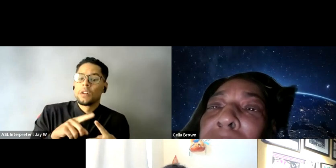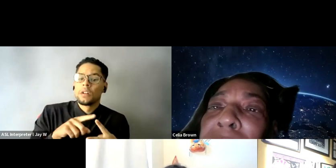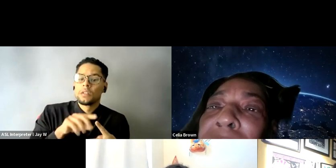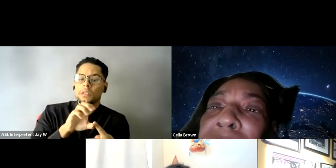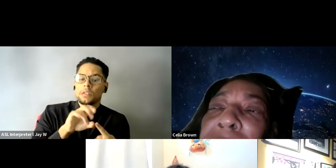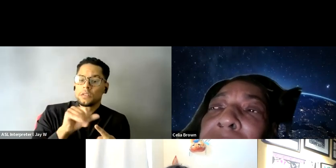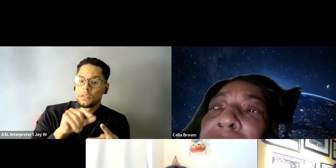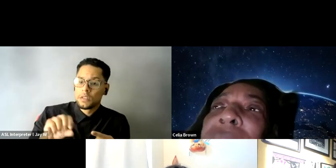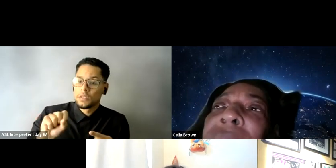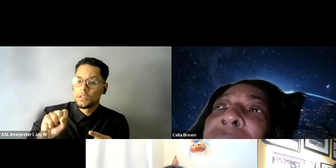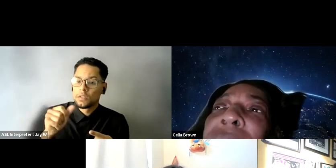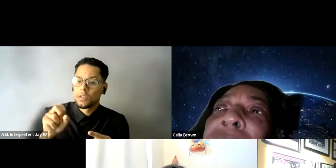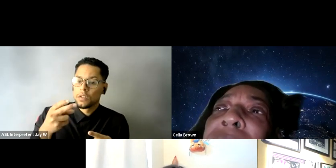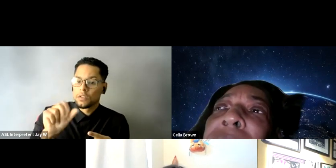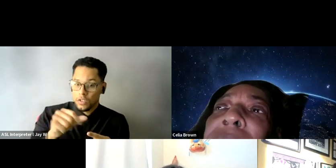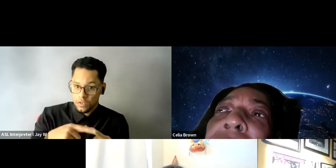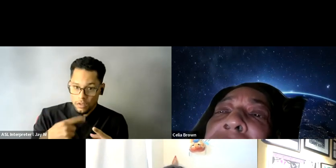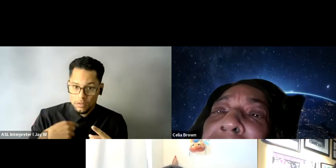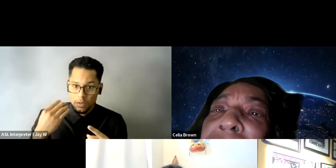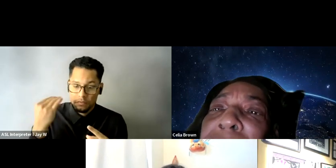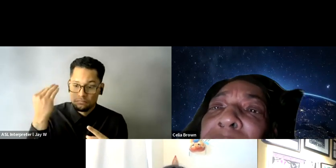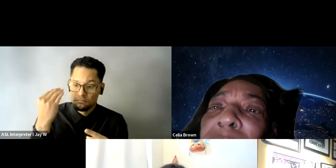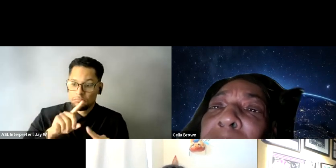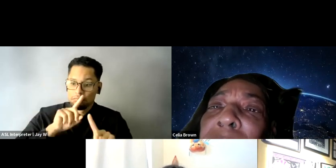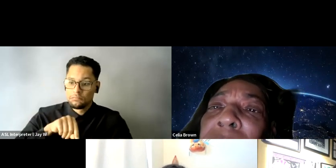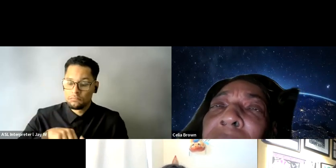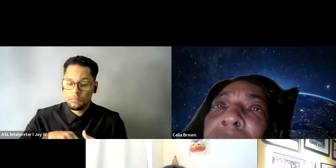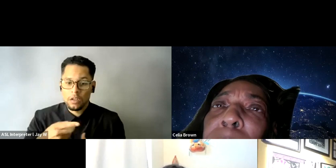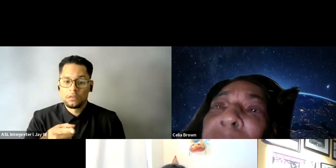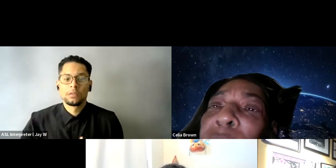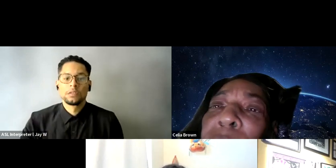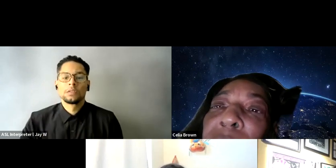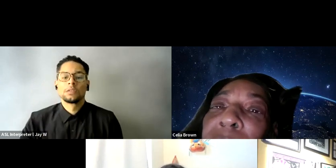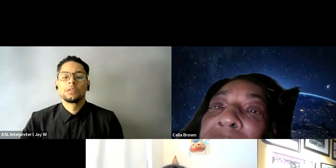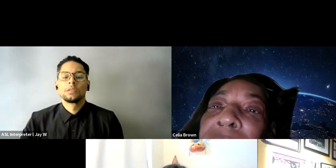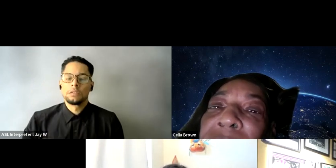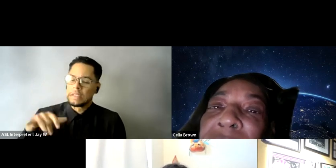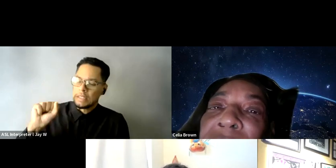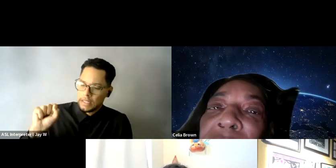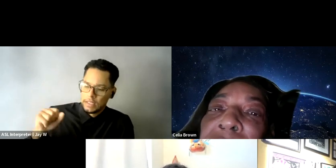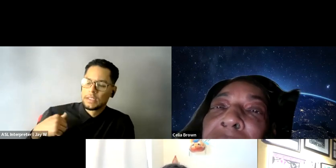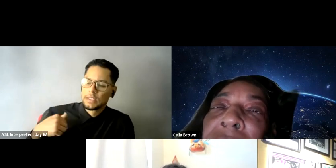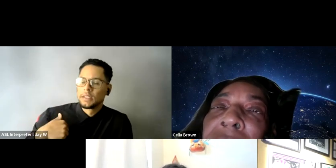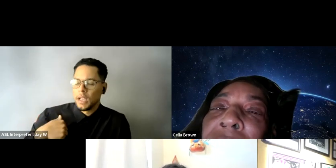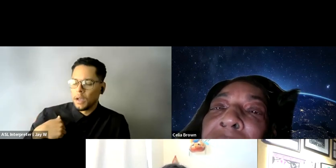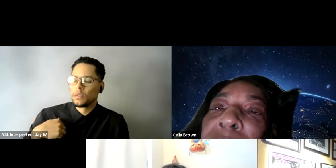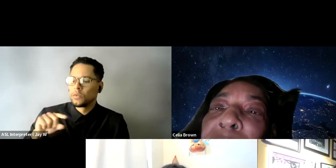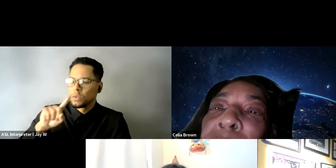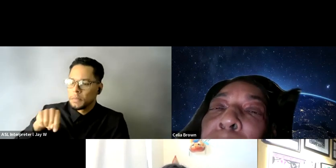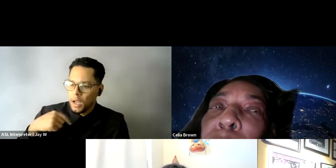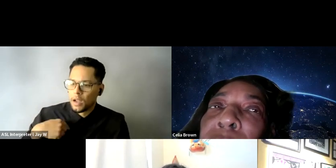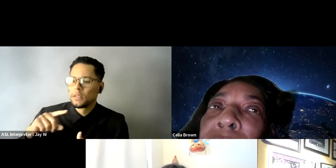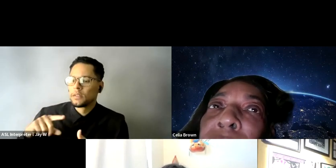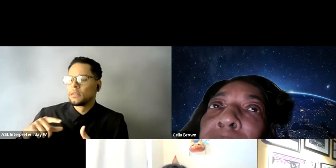or thoughts? Yes, and then I have to go. But this was a great conversation and